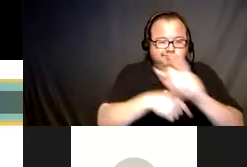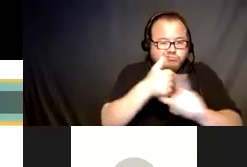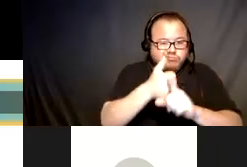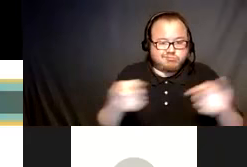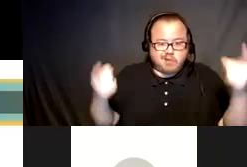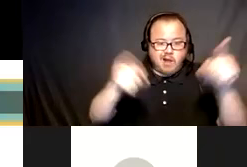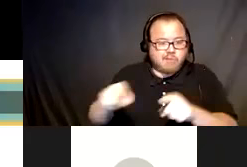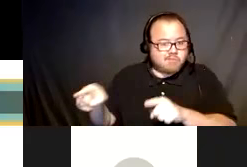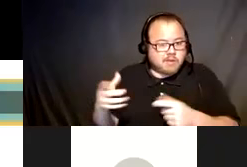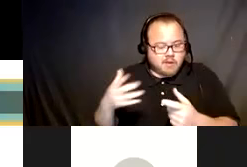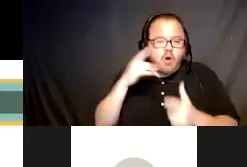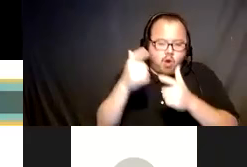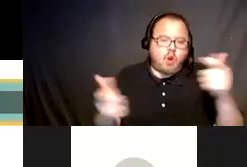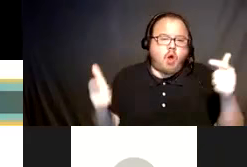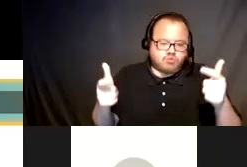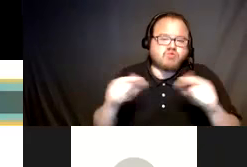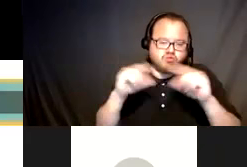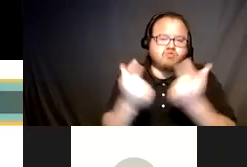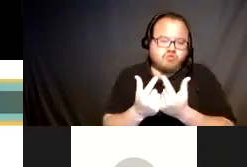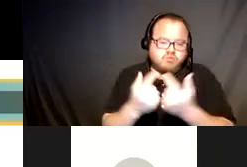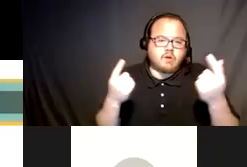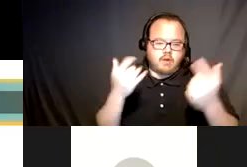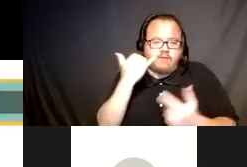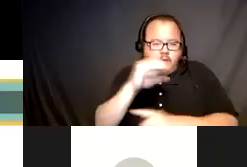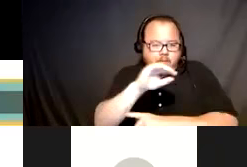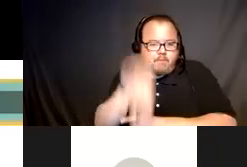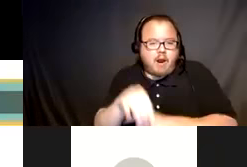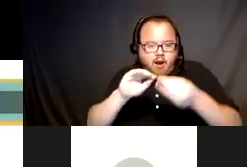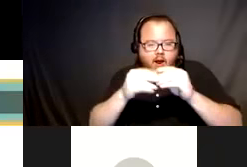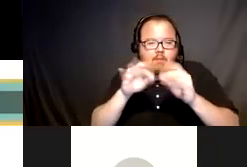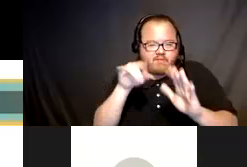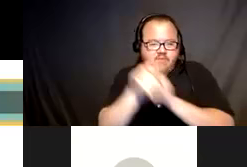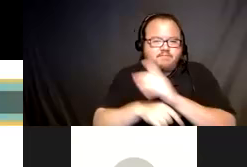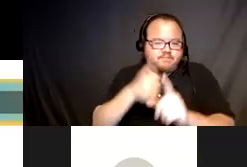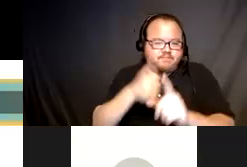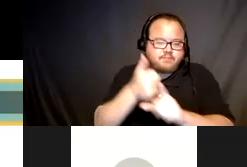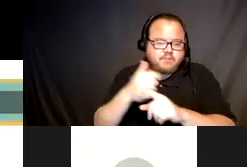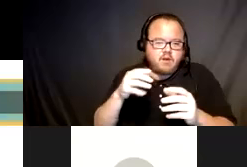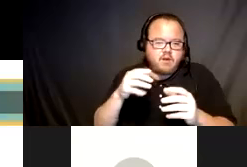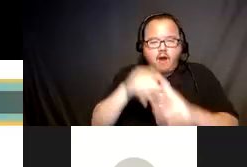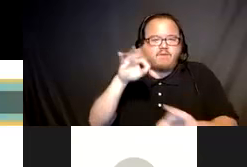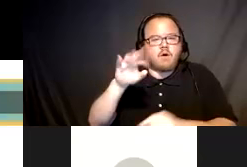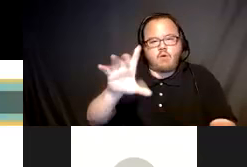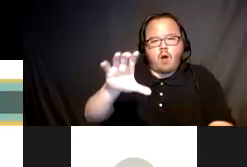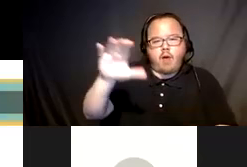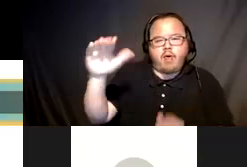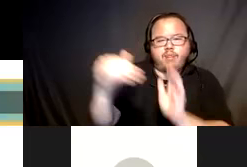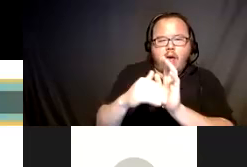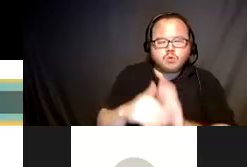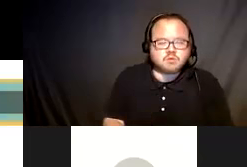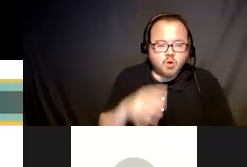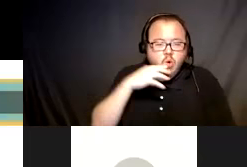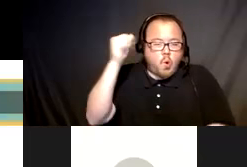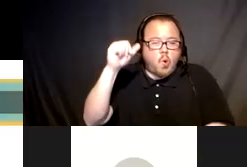actually our largest group if we're looking at the rates of death per 100,000. And so the older